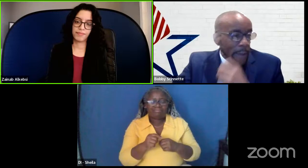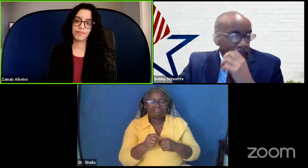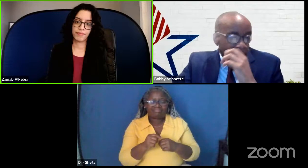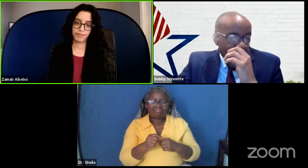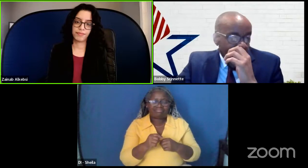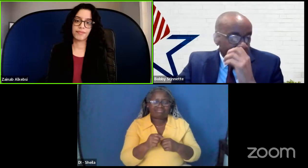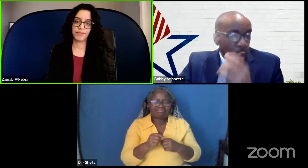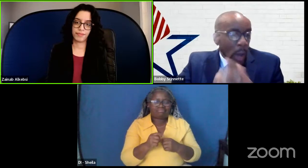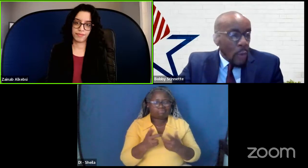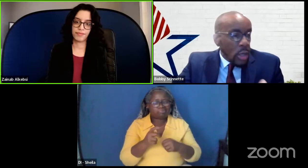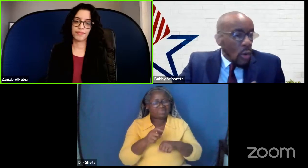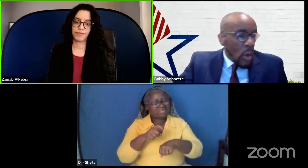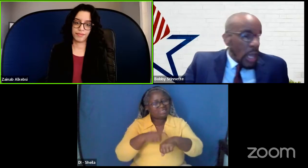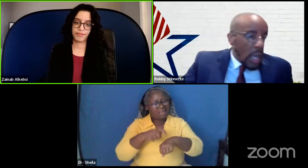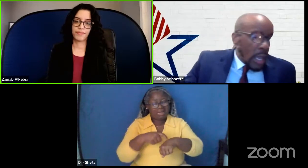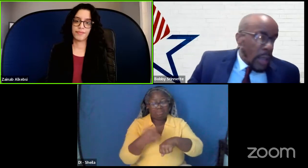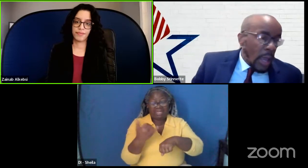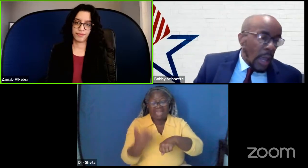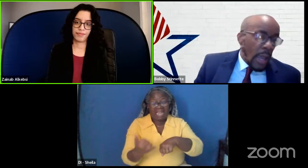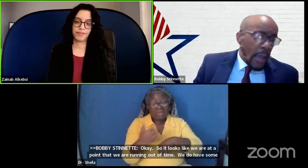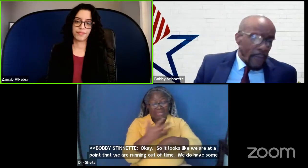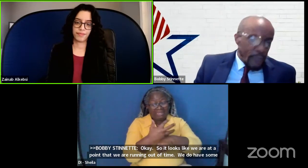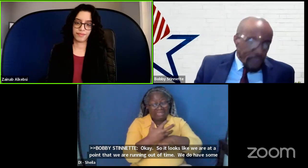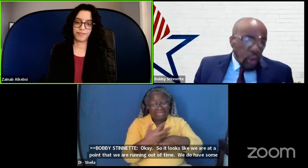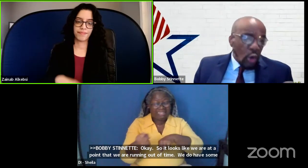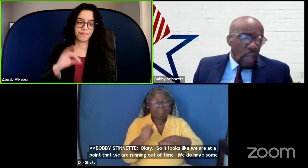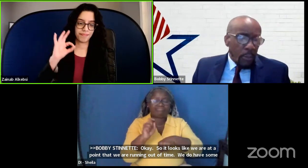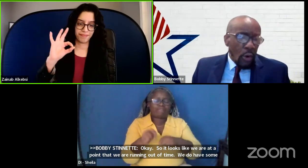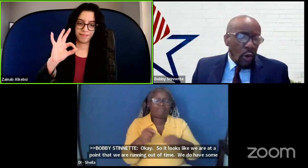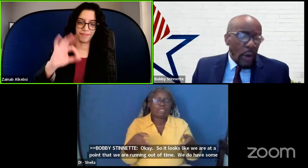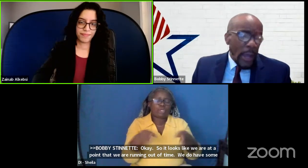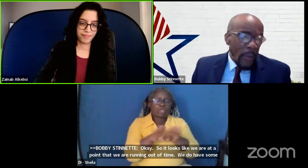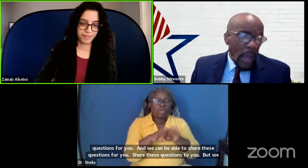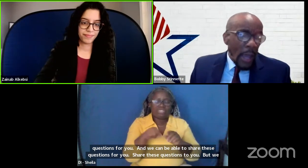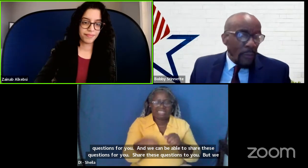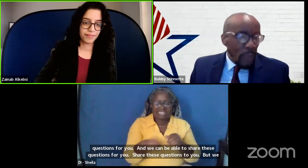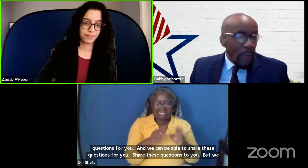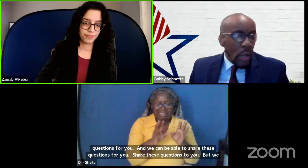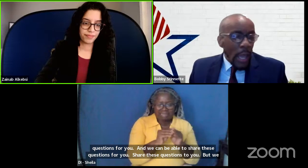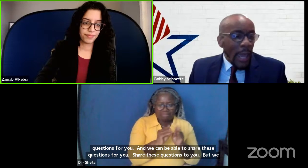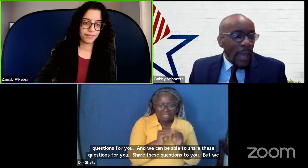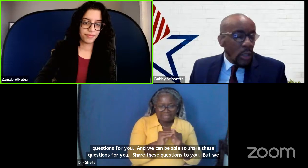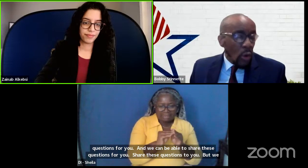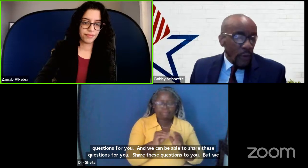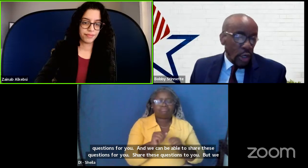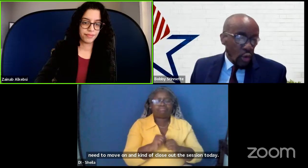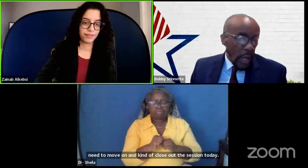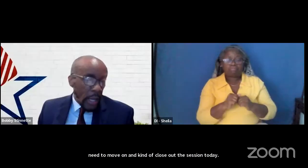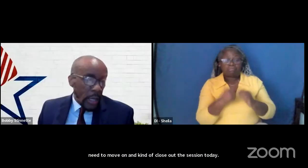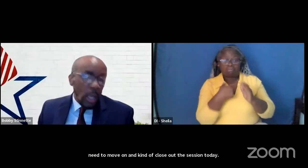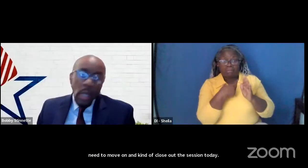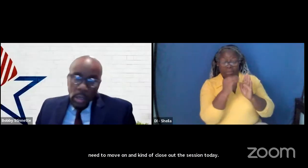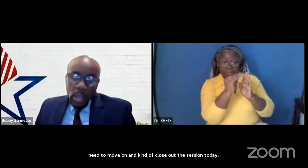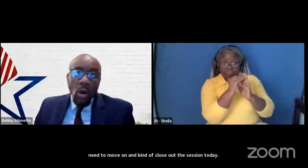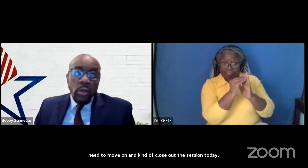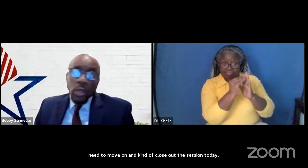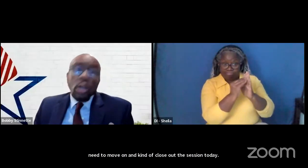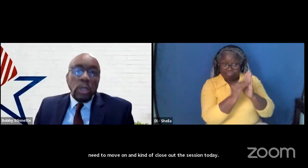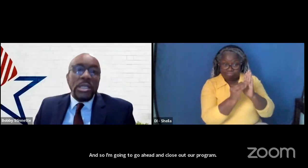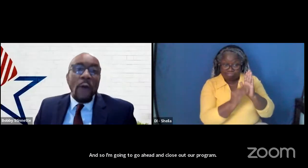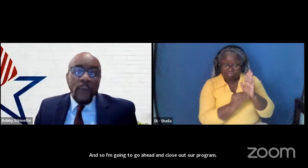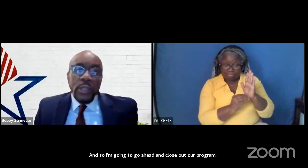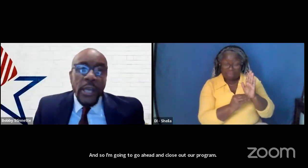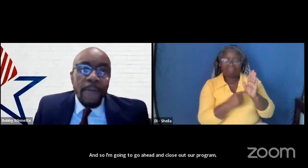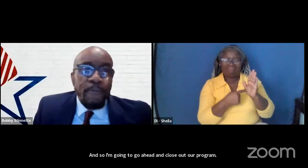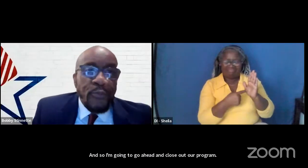session today. And so I'm going to go ahead and close out our program and be able to hand it over to Greg to